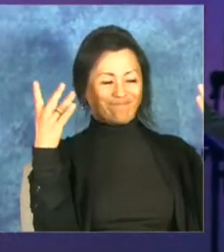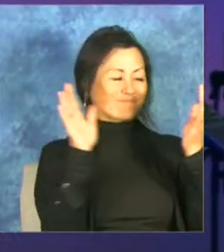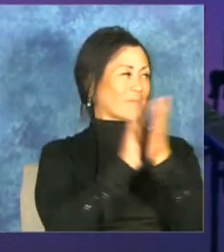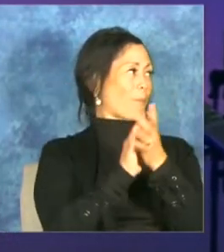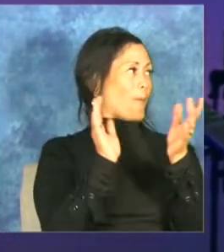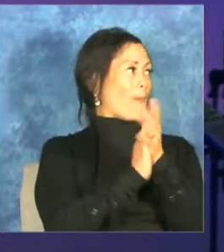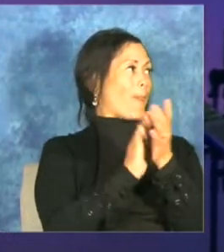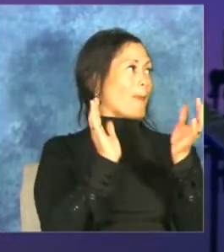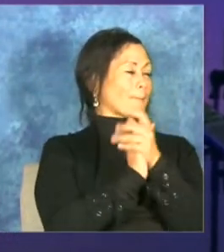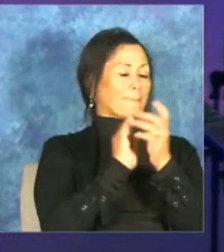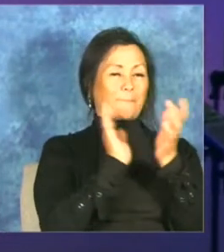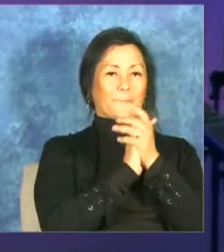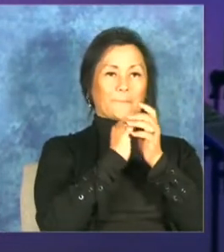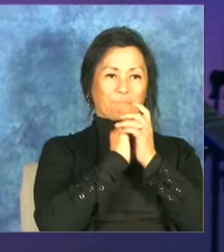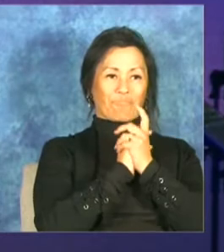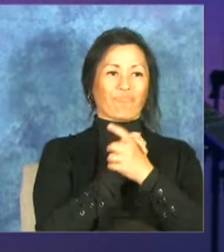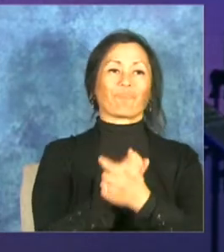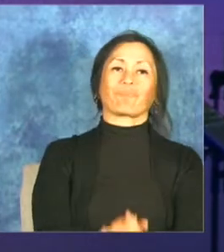Thank you, Pastor Rob.